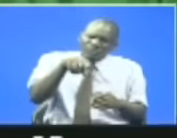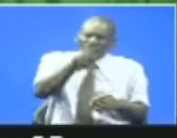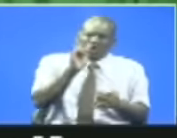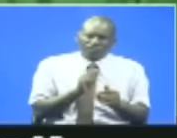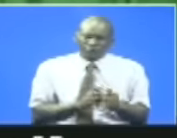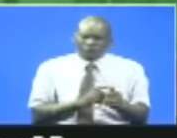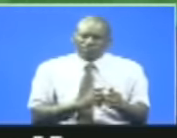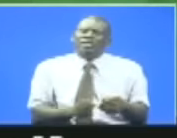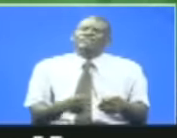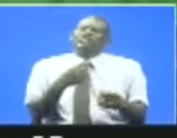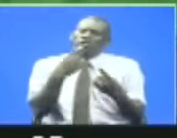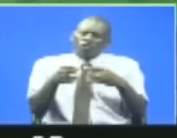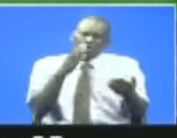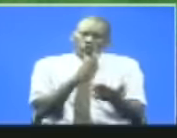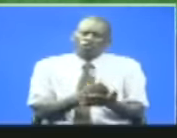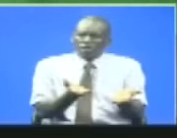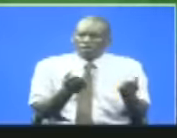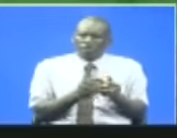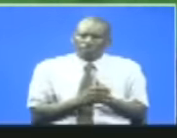Bana tuambiane ukweli.